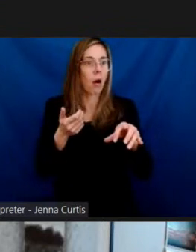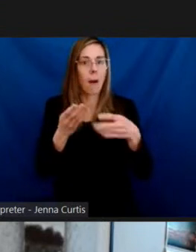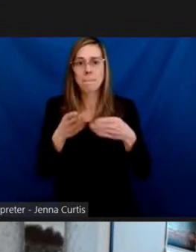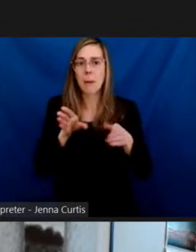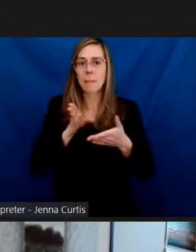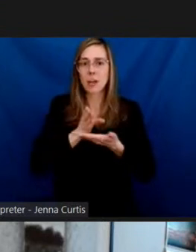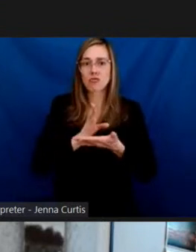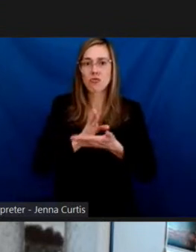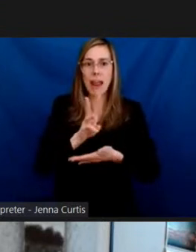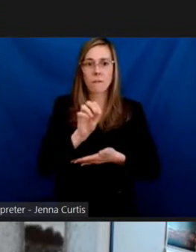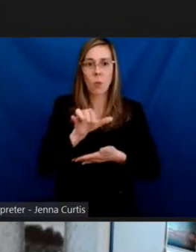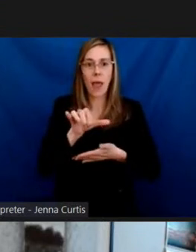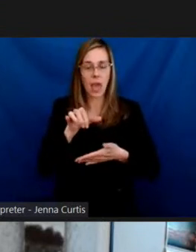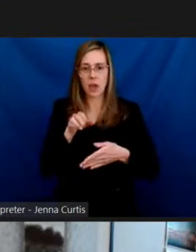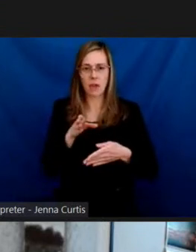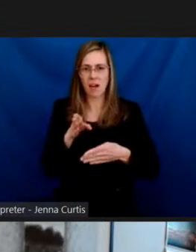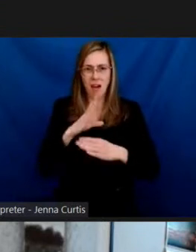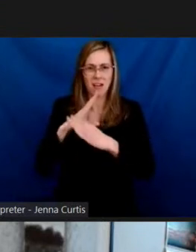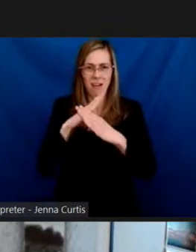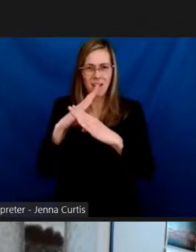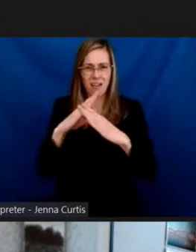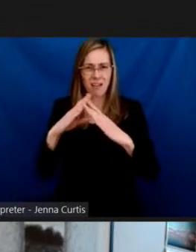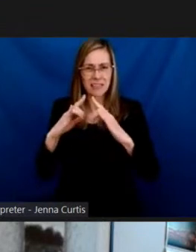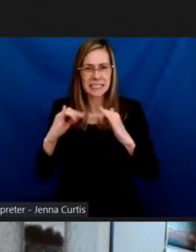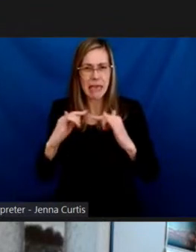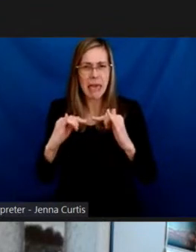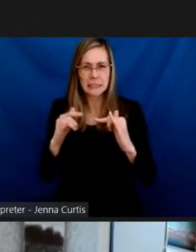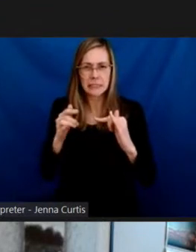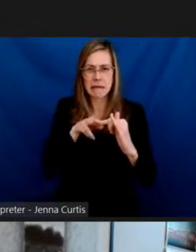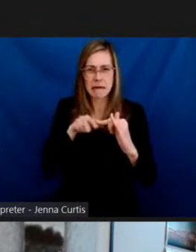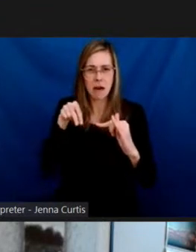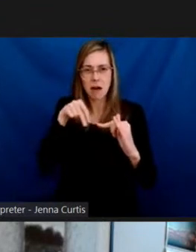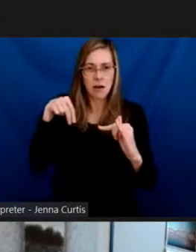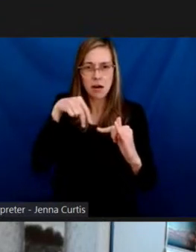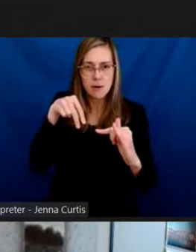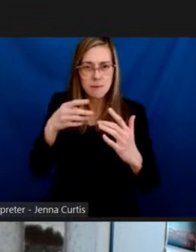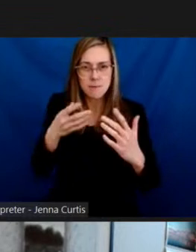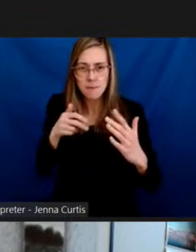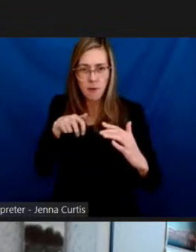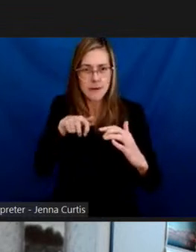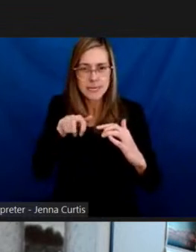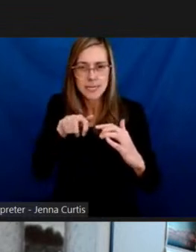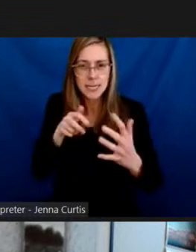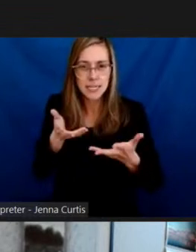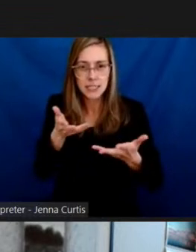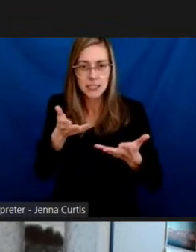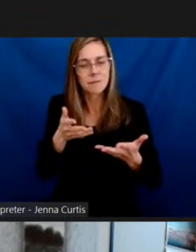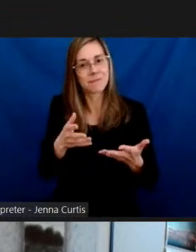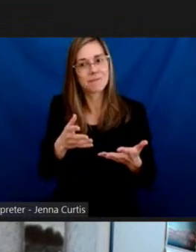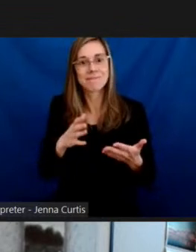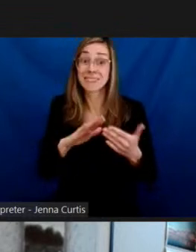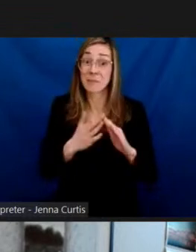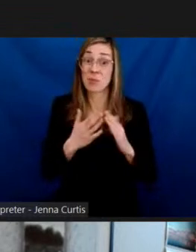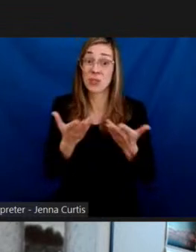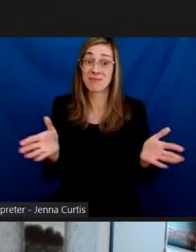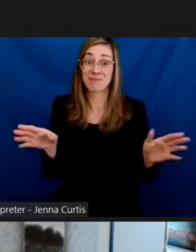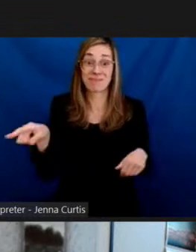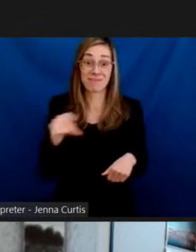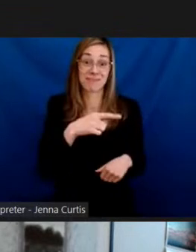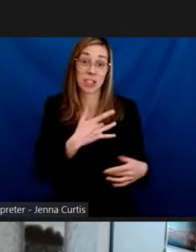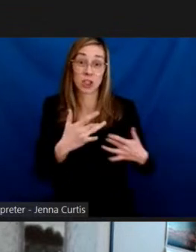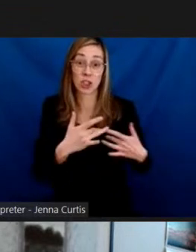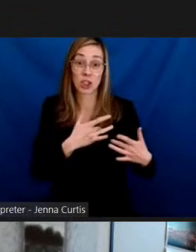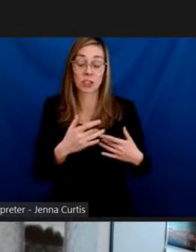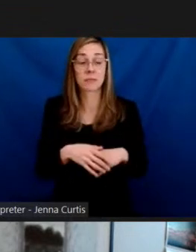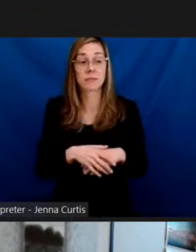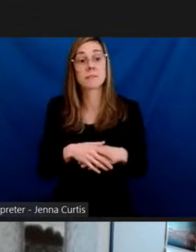right-of-ways. And it has become a concern to the community. And there's no question that it creates